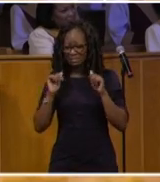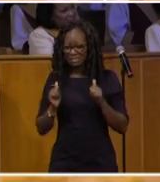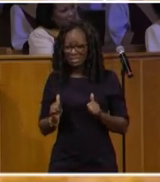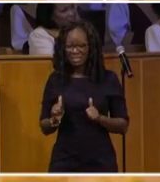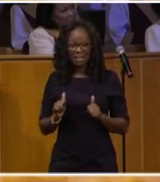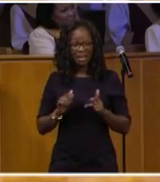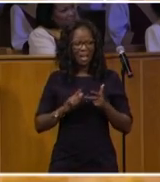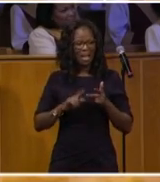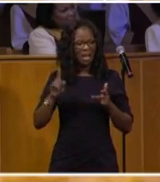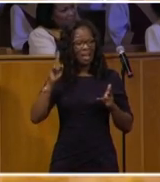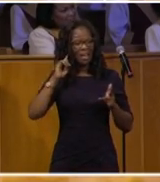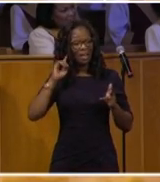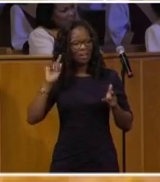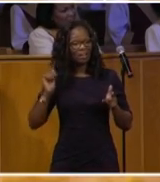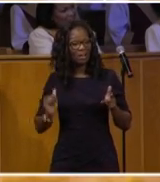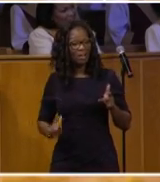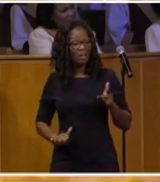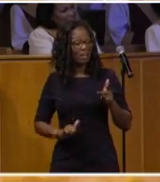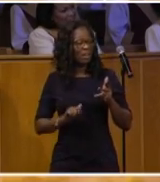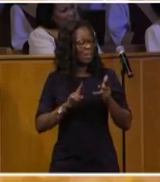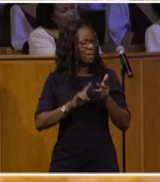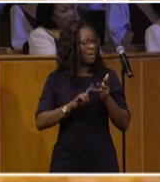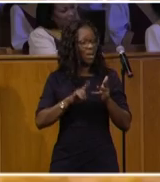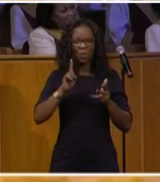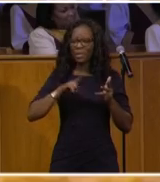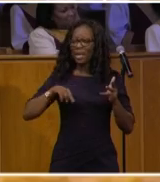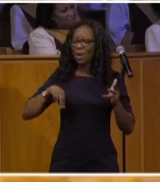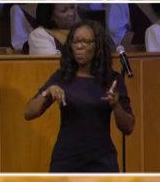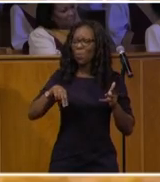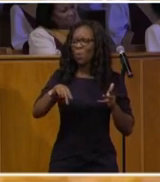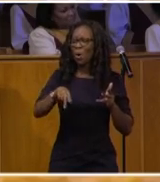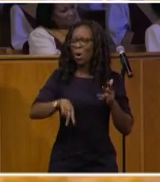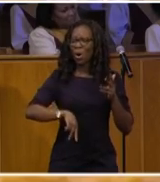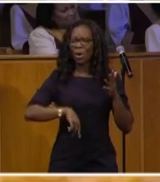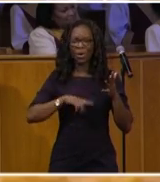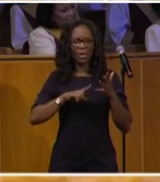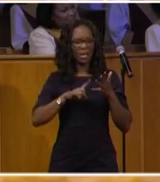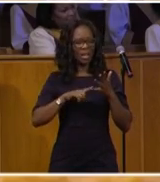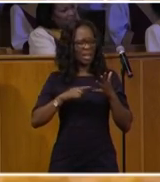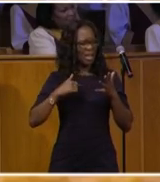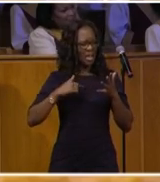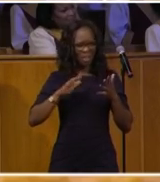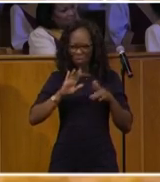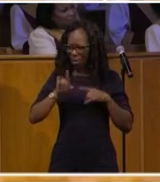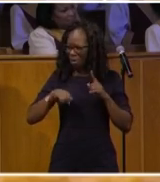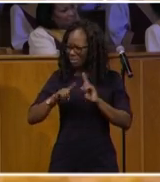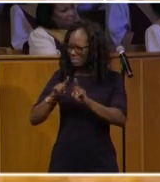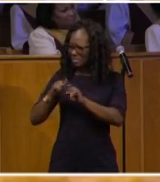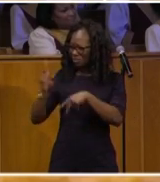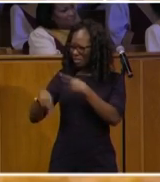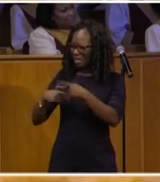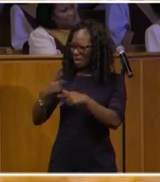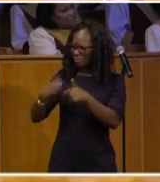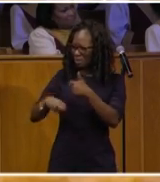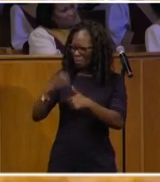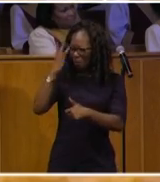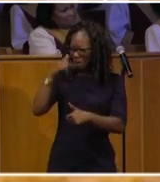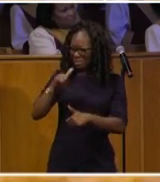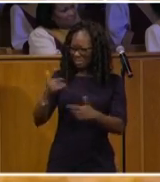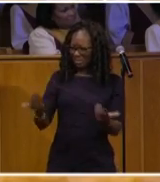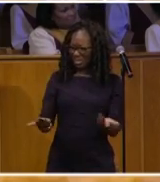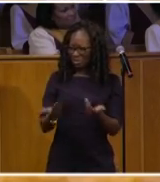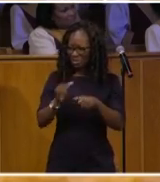Our hearing is gone. We can't walk. We are having all kinds of problems. Why are we here in